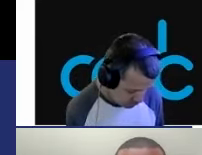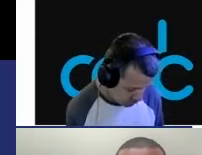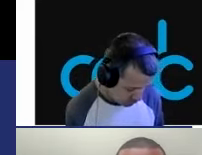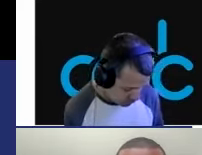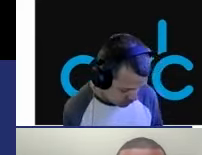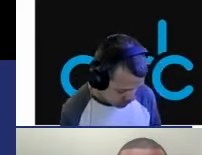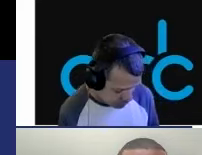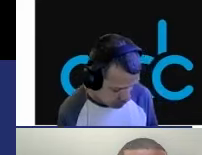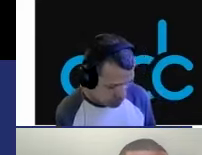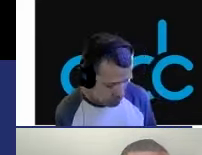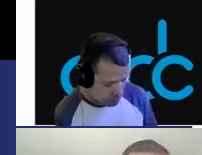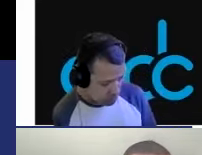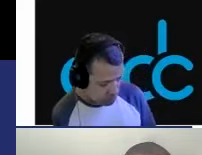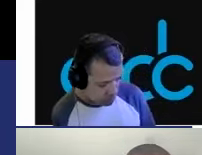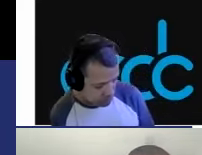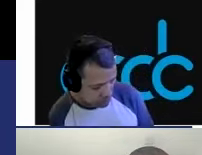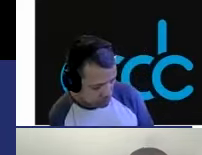questions. So